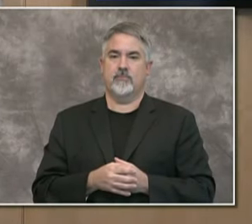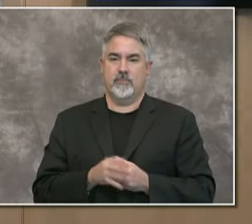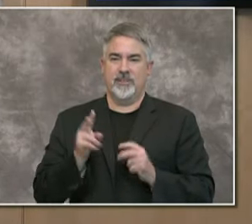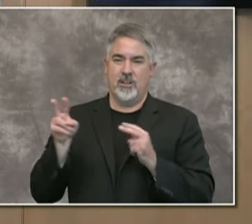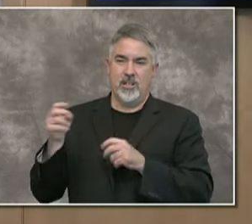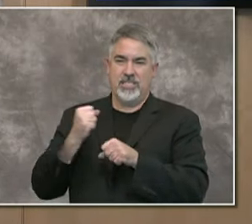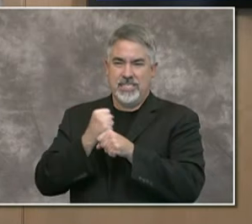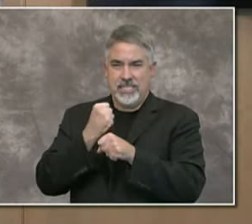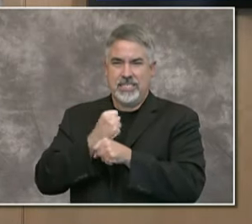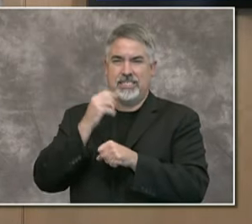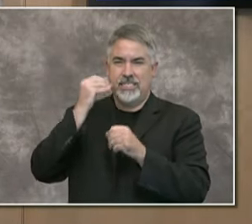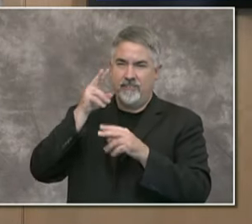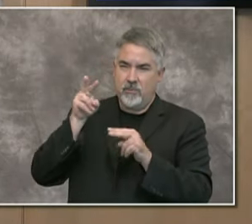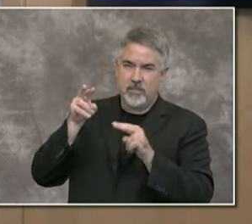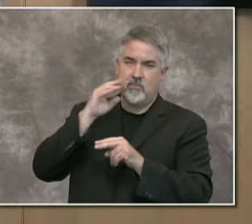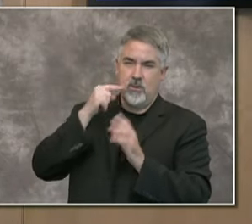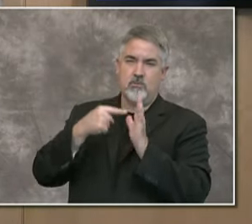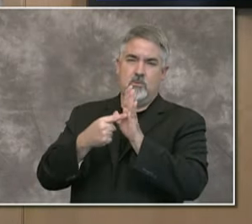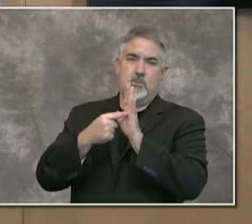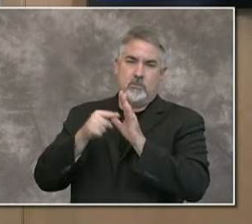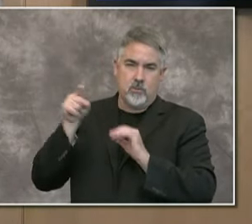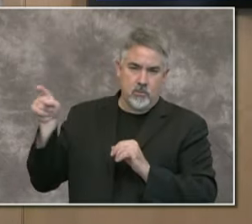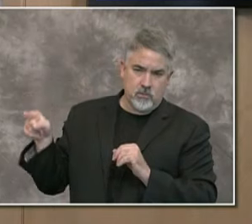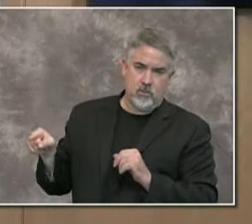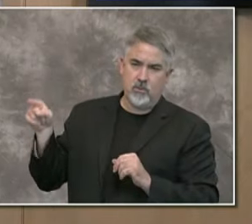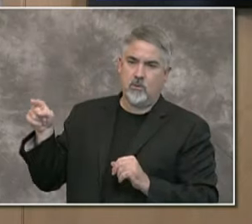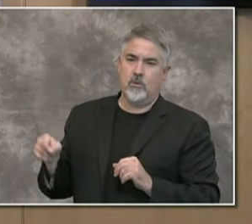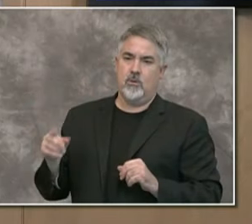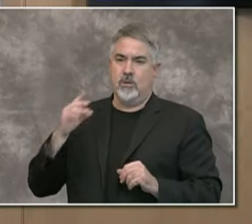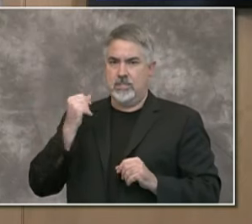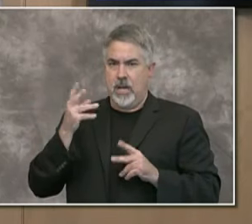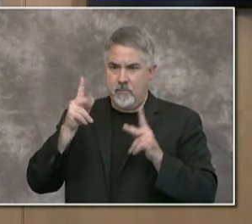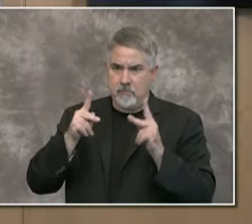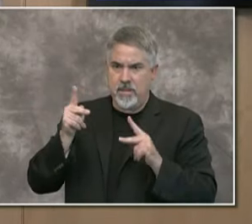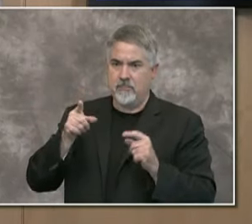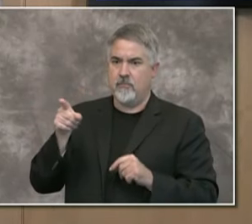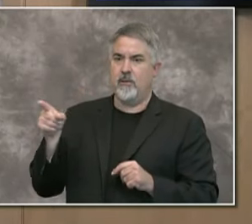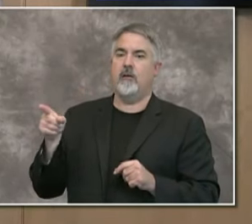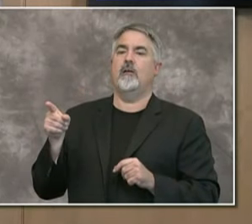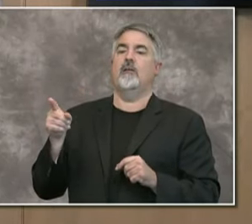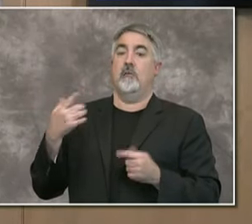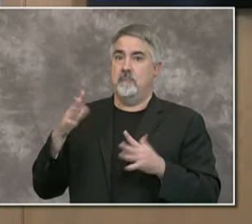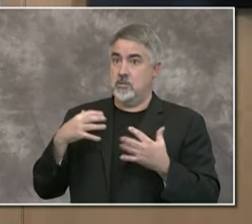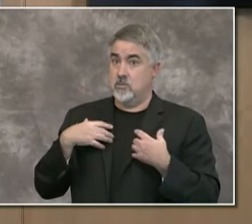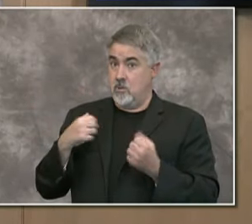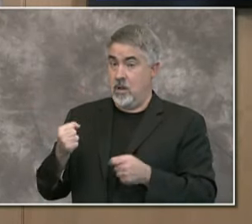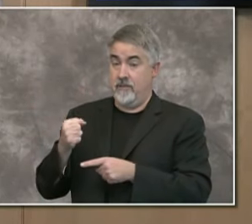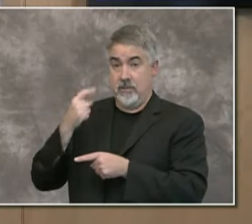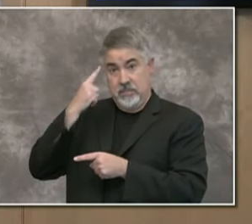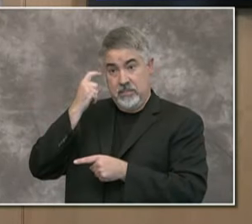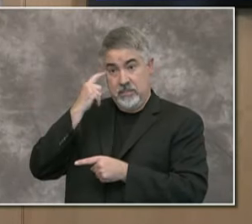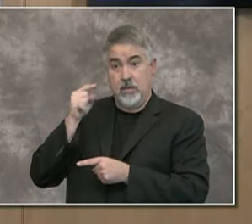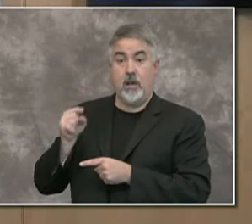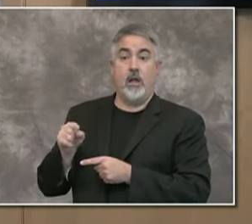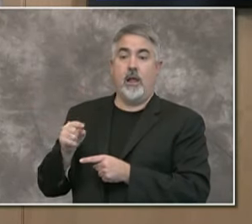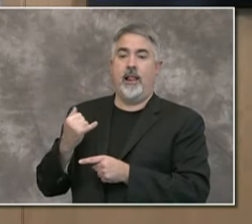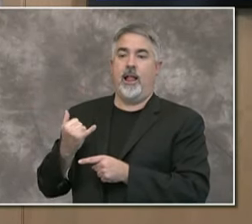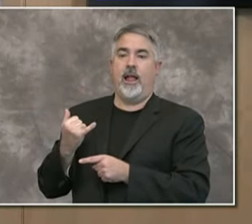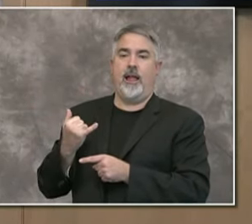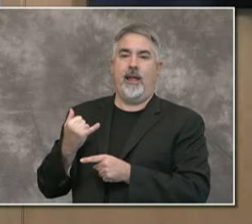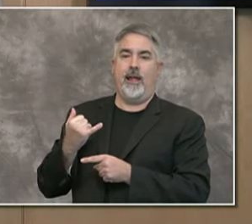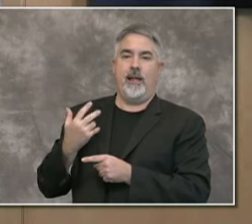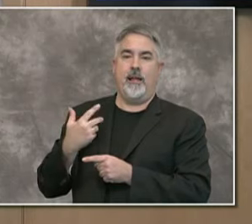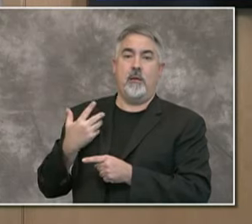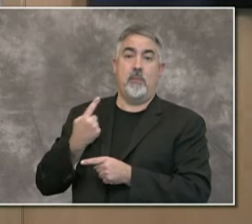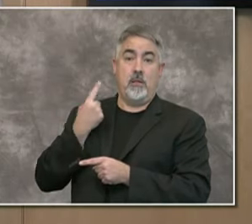you saw the number of projected folks that we have that are recovered. What we are going to